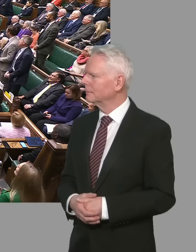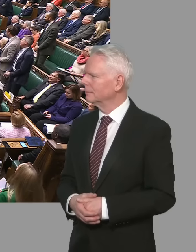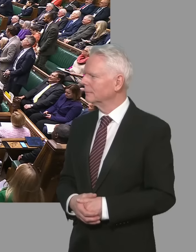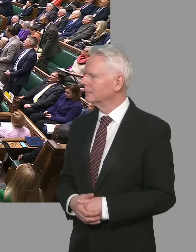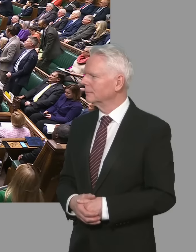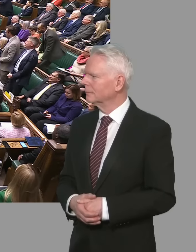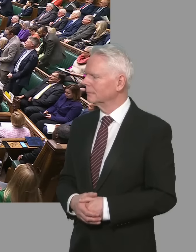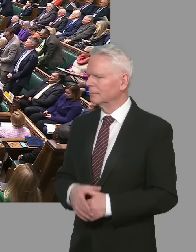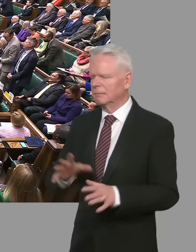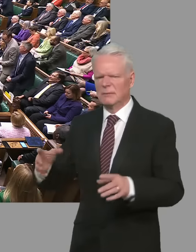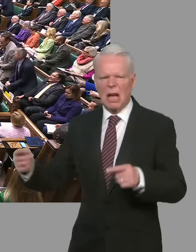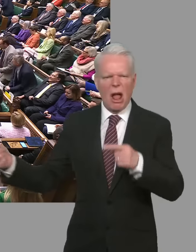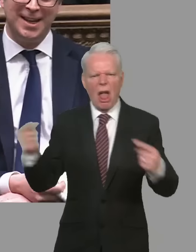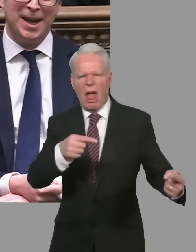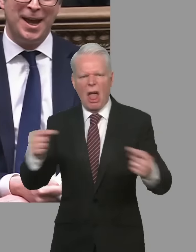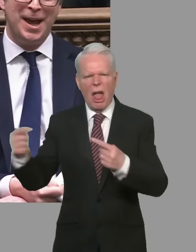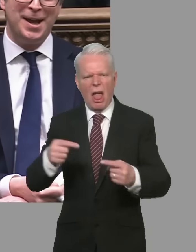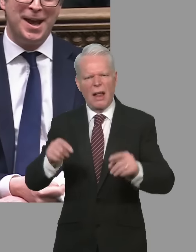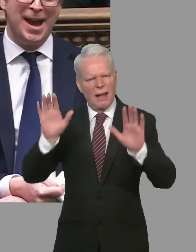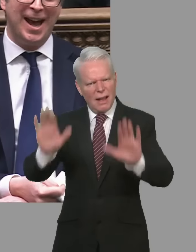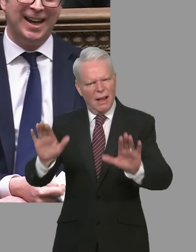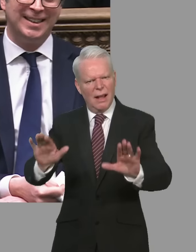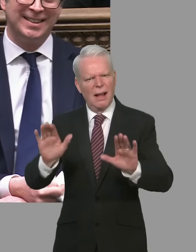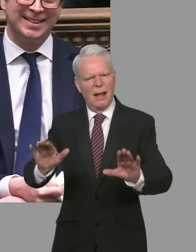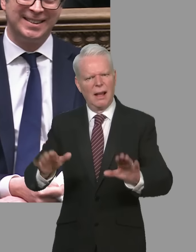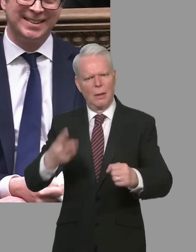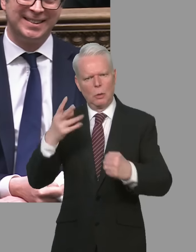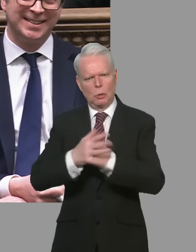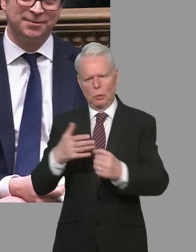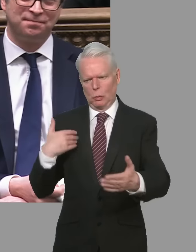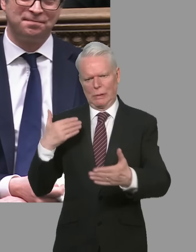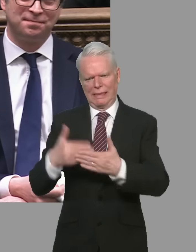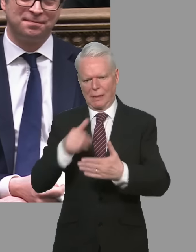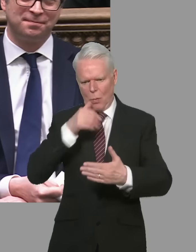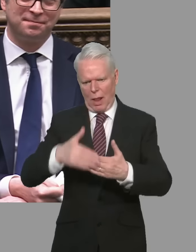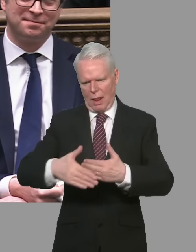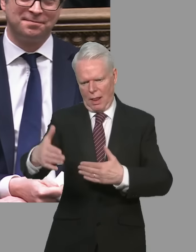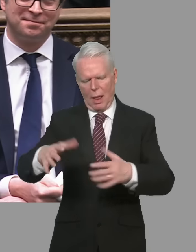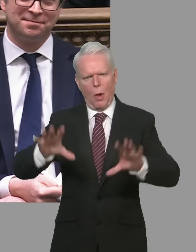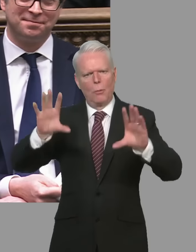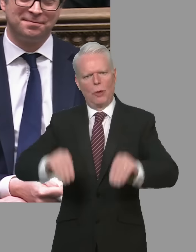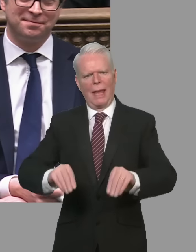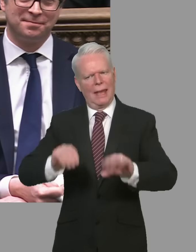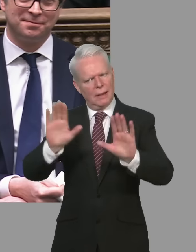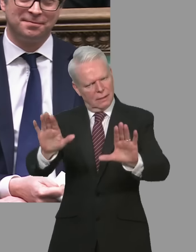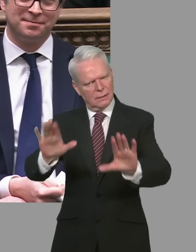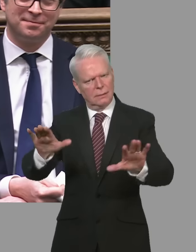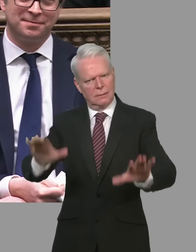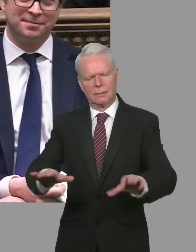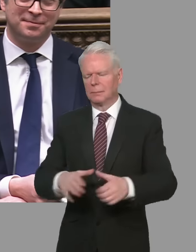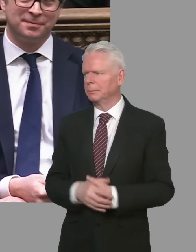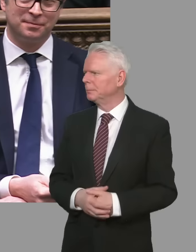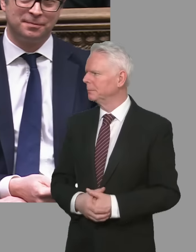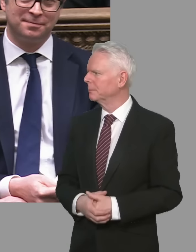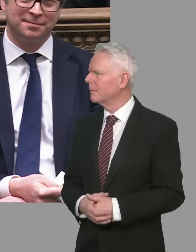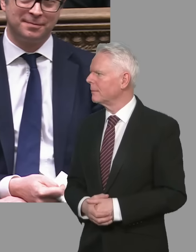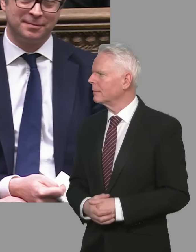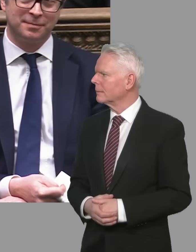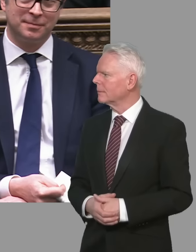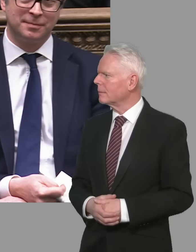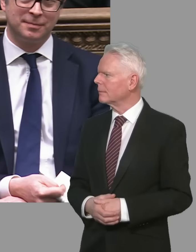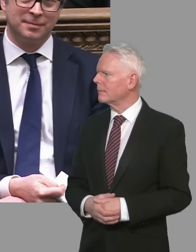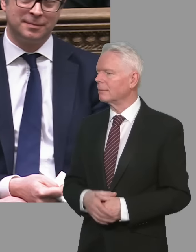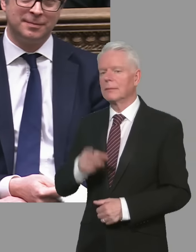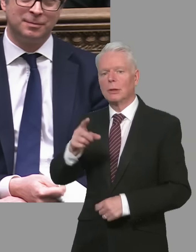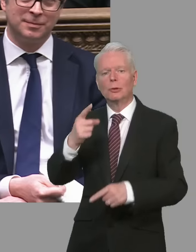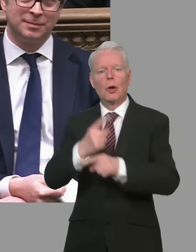renewables and oil and gas. He says it's a matter for the Secretary of State. He says it's a matter for the Secretary of